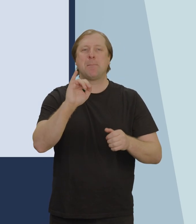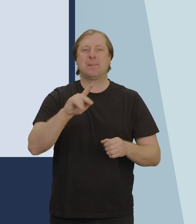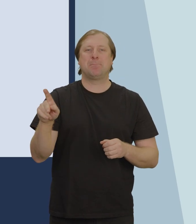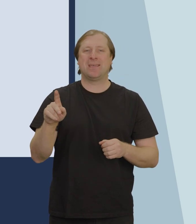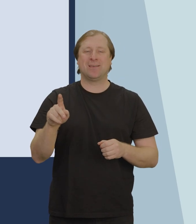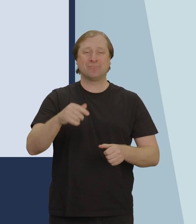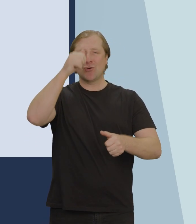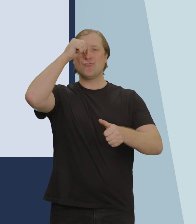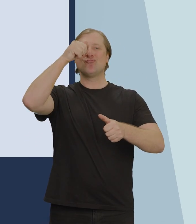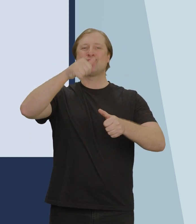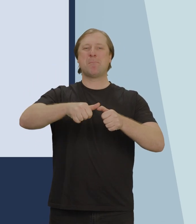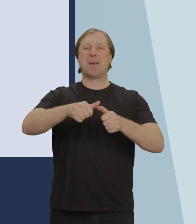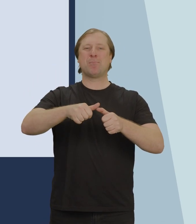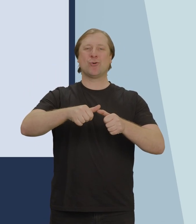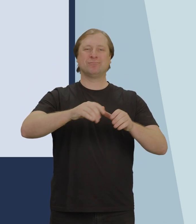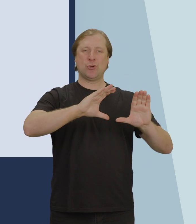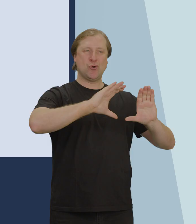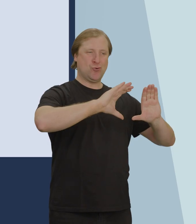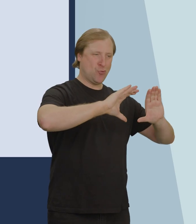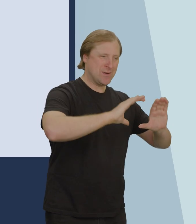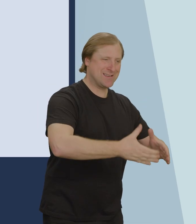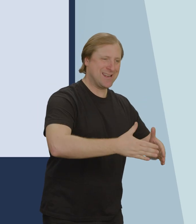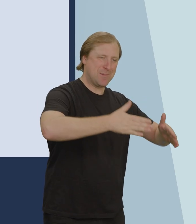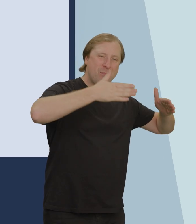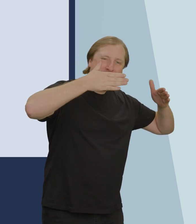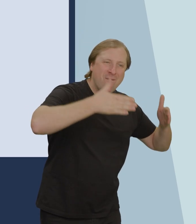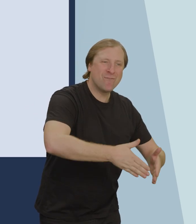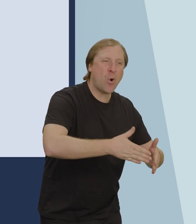IPP. Remember, your circle of support